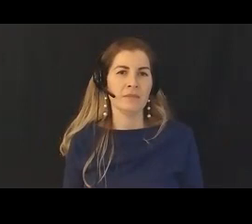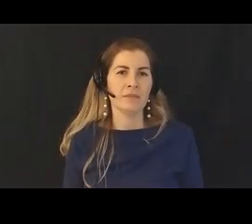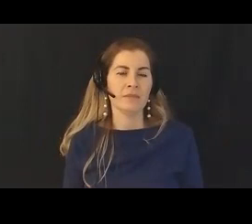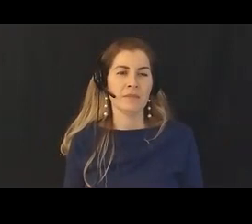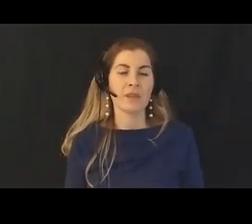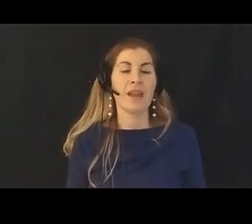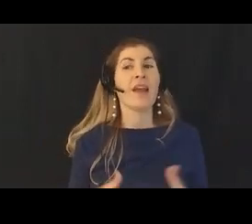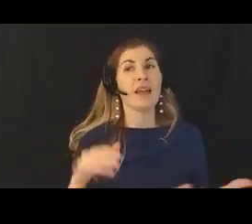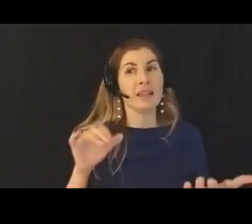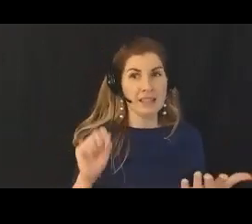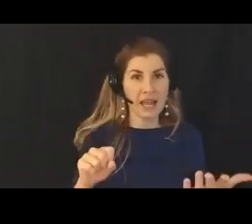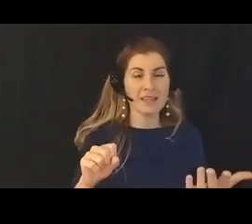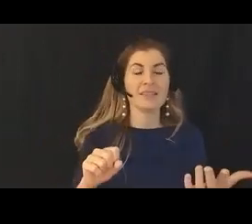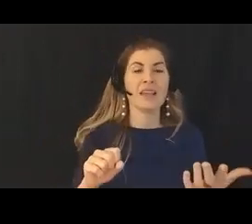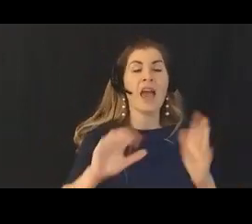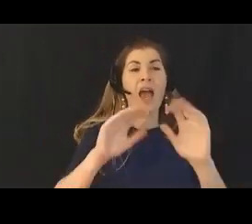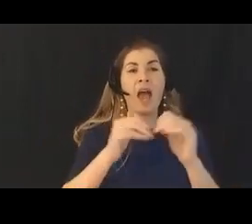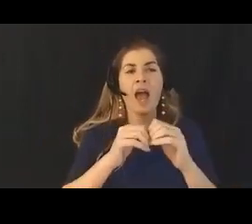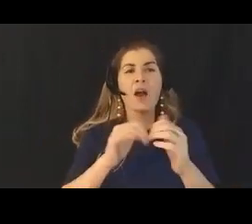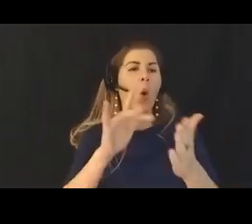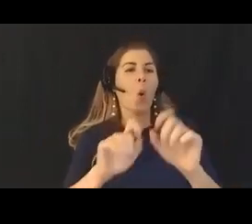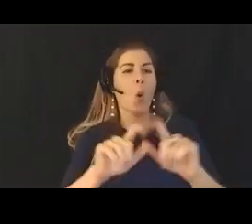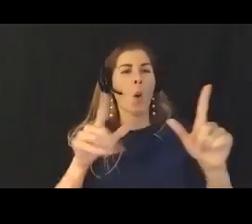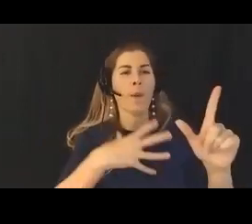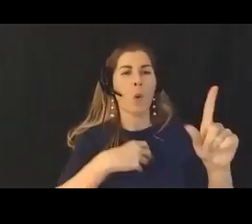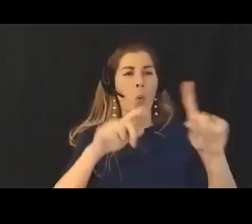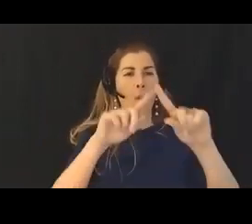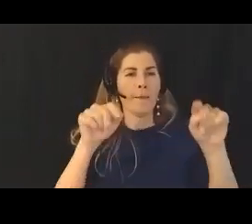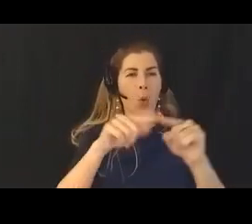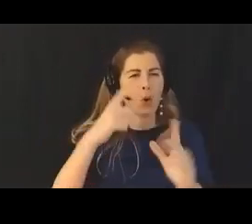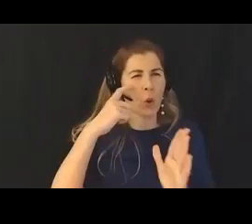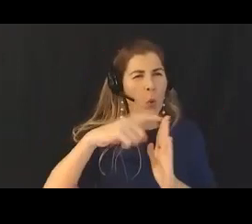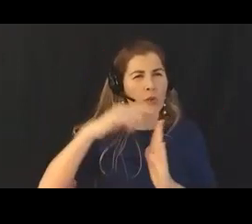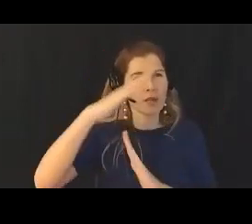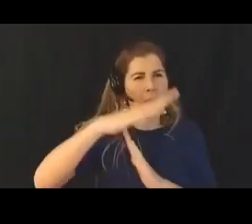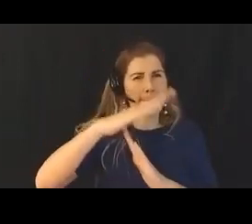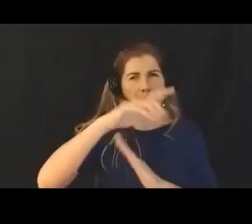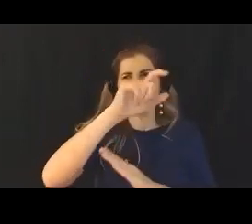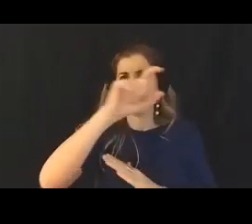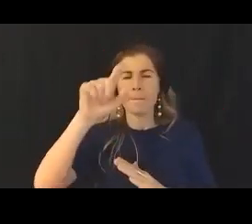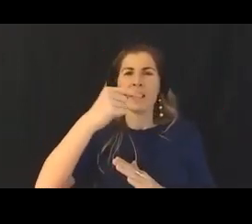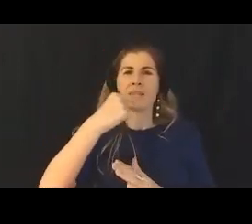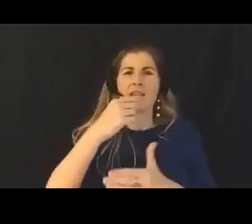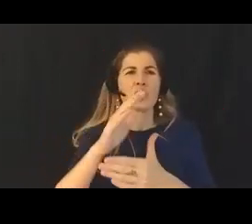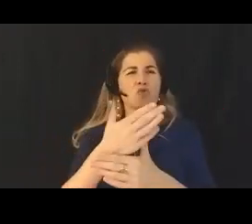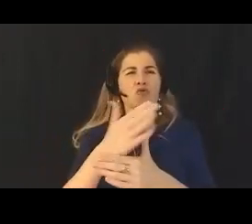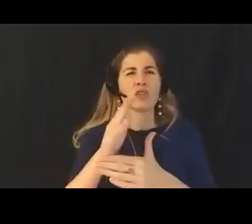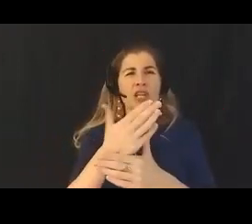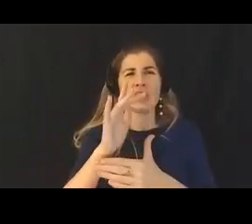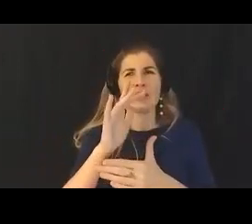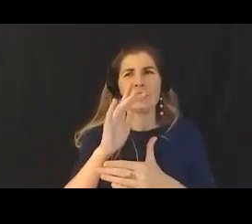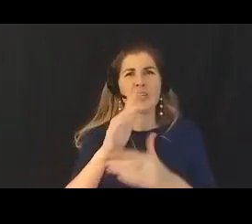And yes, the instructions to get to the whiteboard. So at the very top of your screen, you should see something that says screen share at the top, and it's a